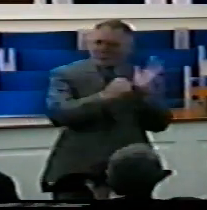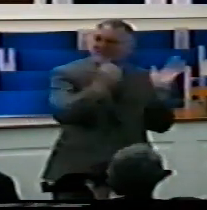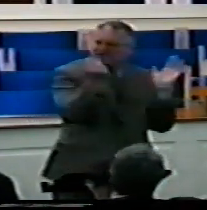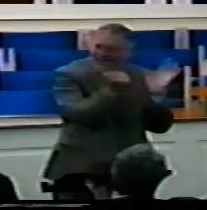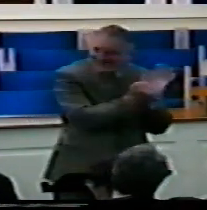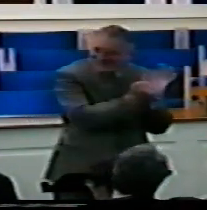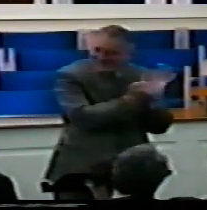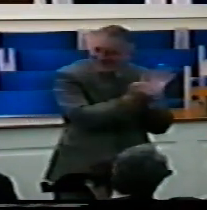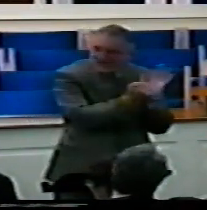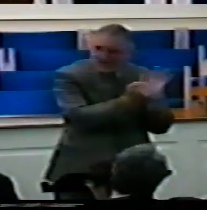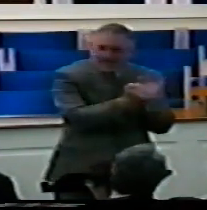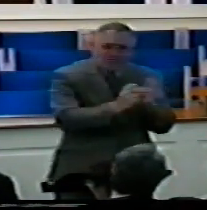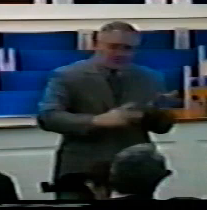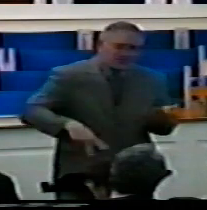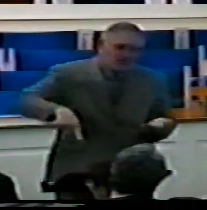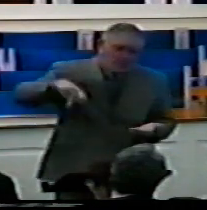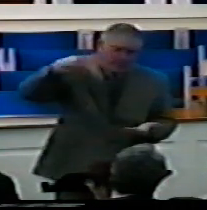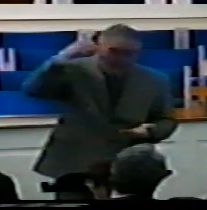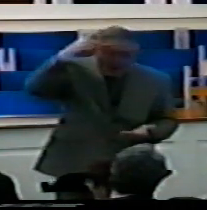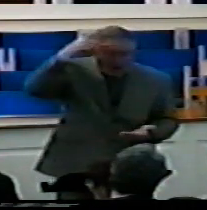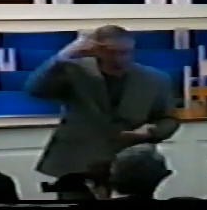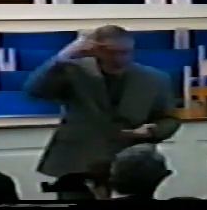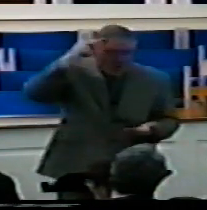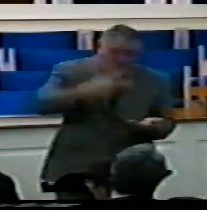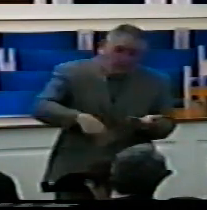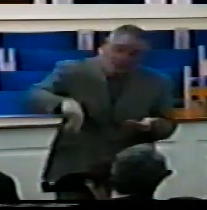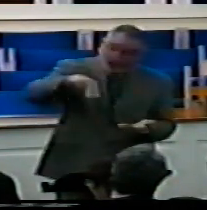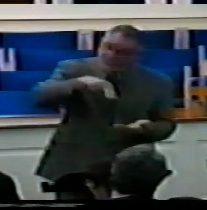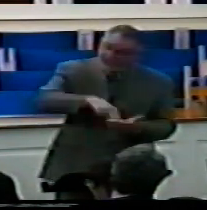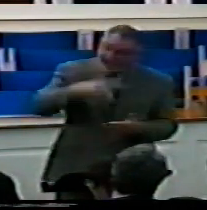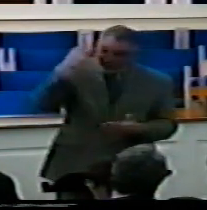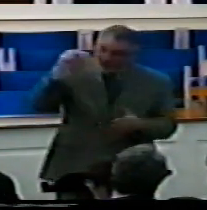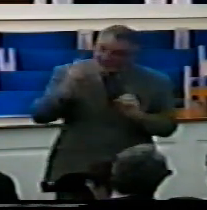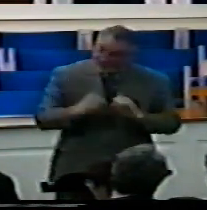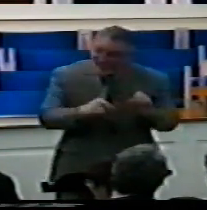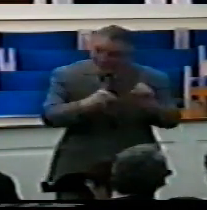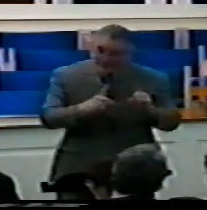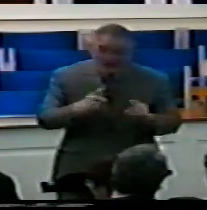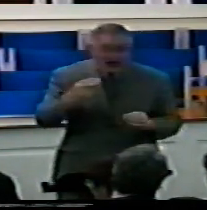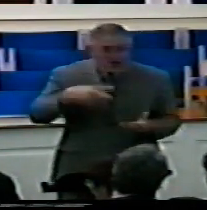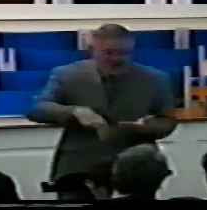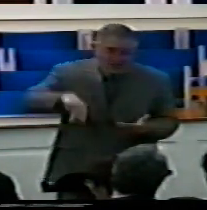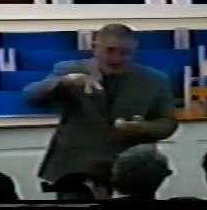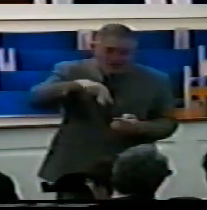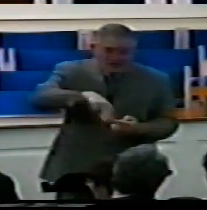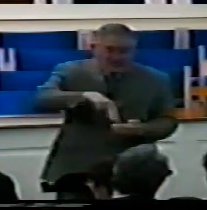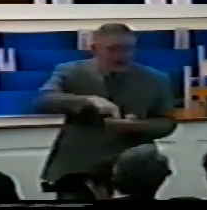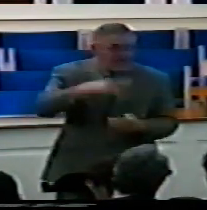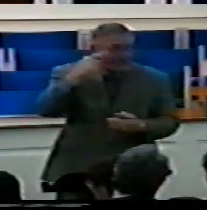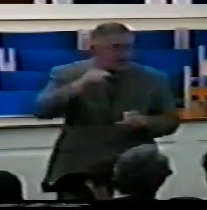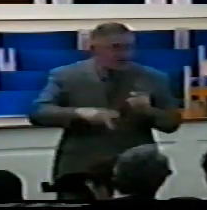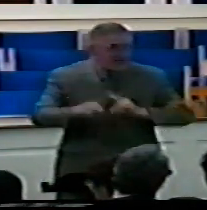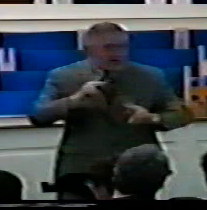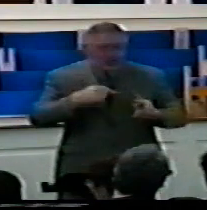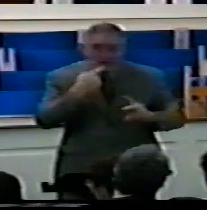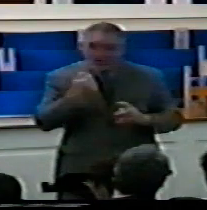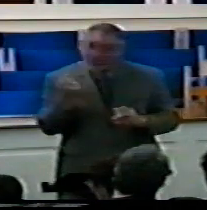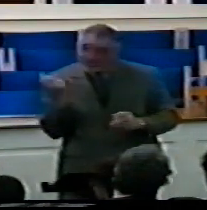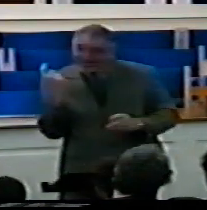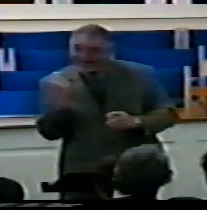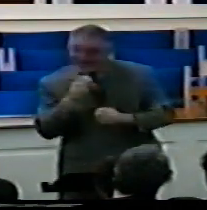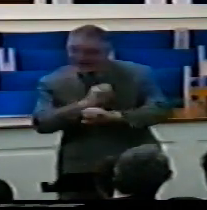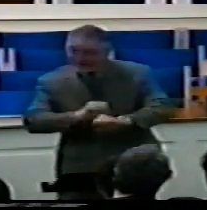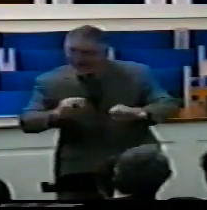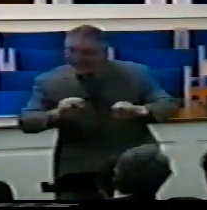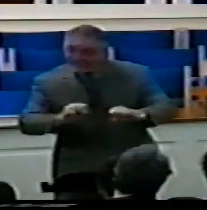Jesus Christ. Paul rose up. He rose up for the disciples. He rose up for the souls that were in Iconium. But then he rose up thirdly